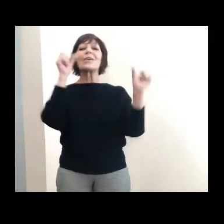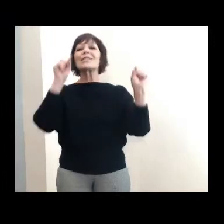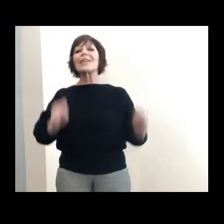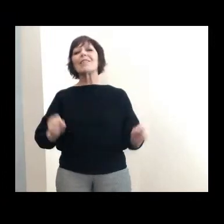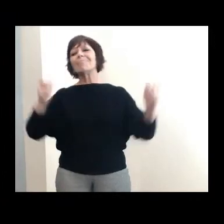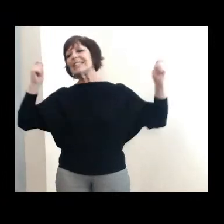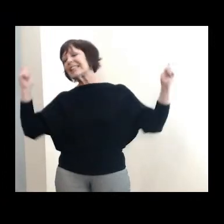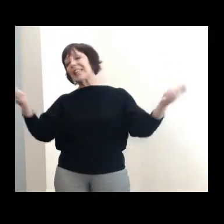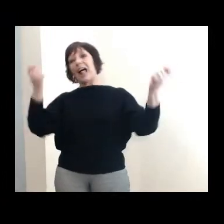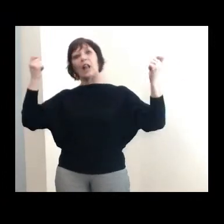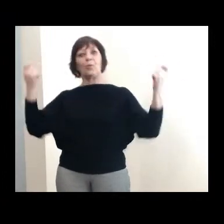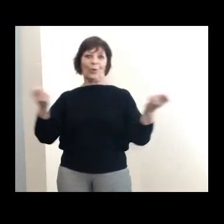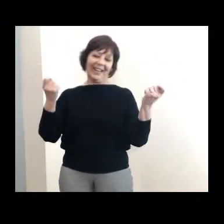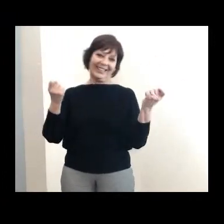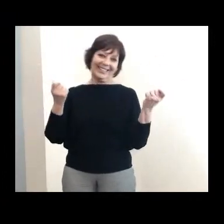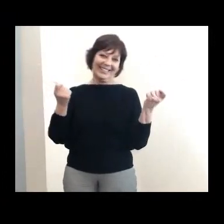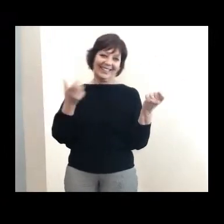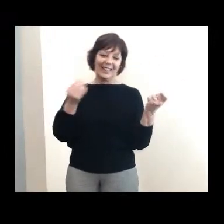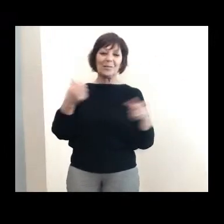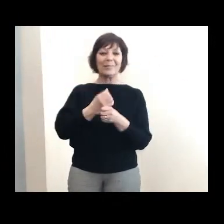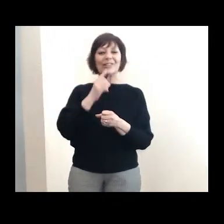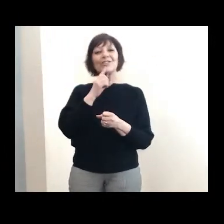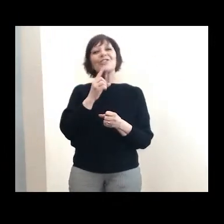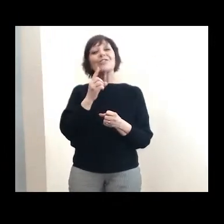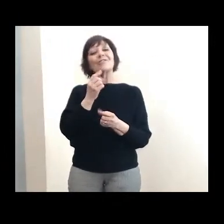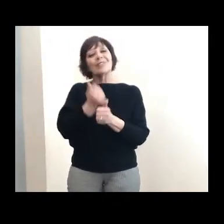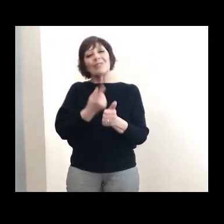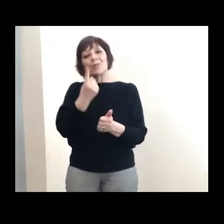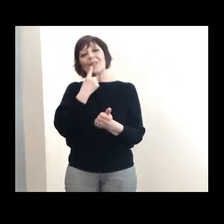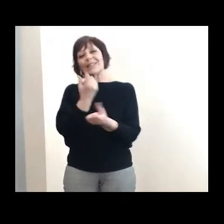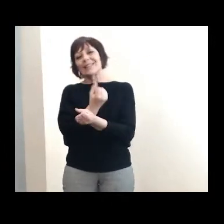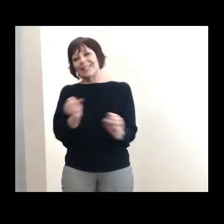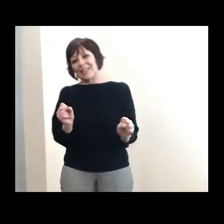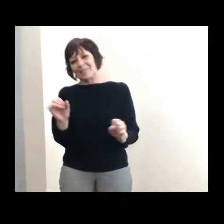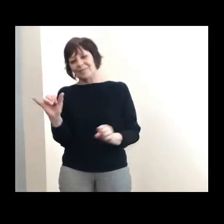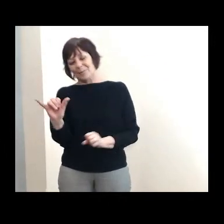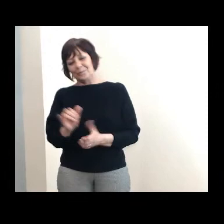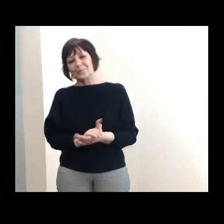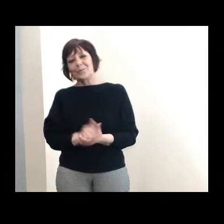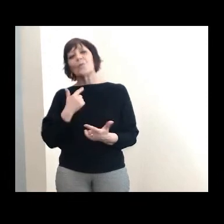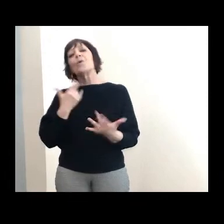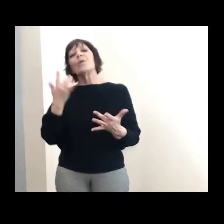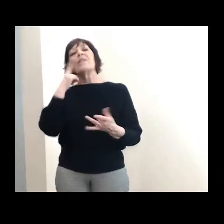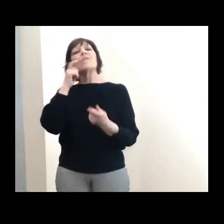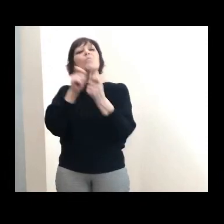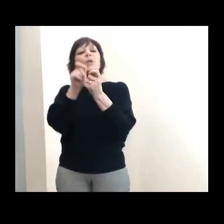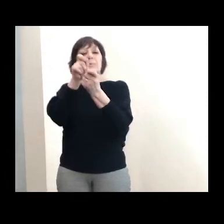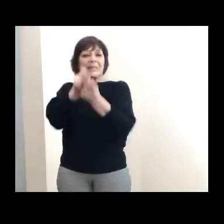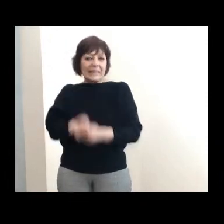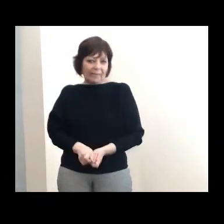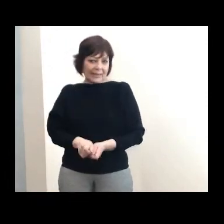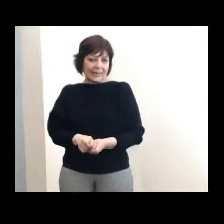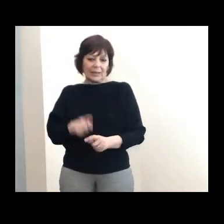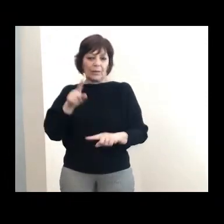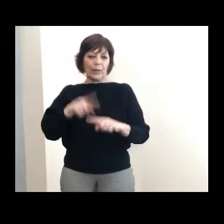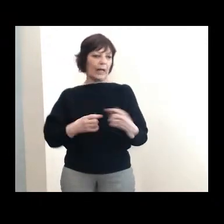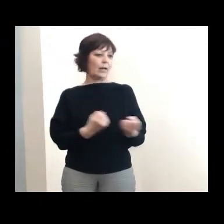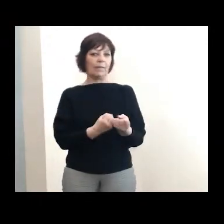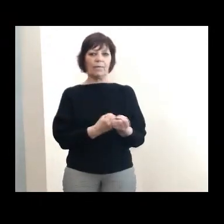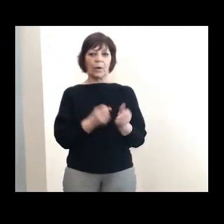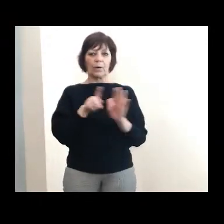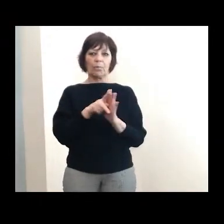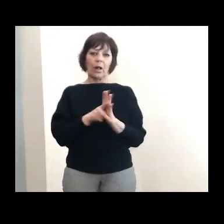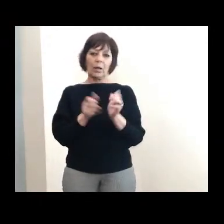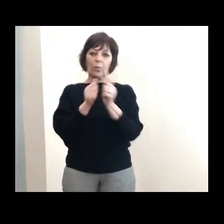to celebrate and make sure that they're safe. So again, we are waiting for specifics. We can't enforce a policy if we don't